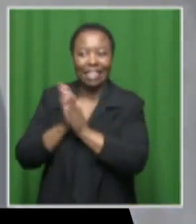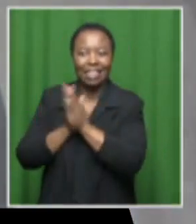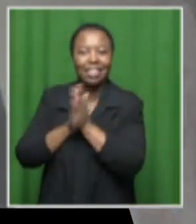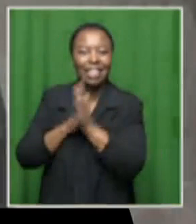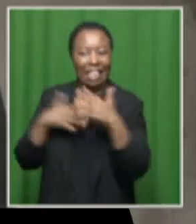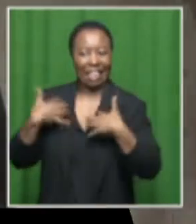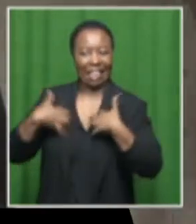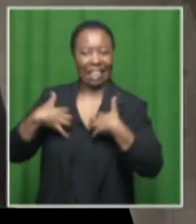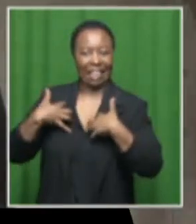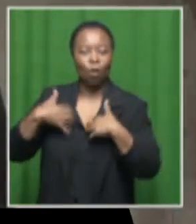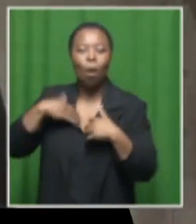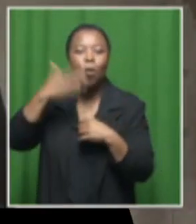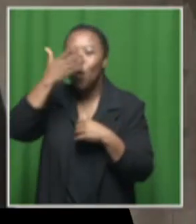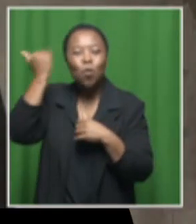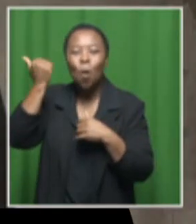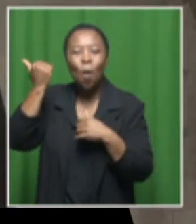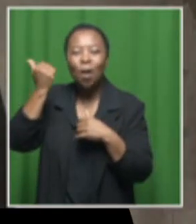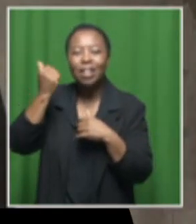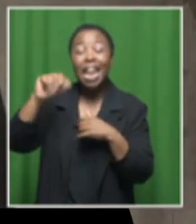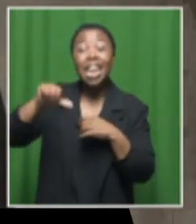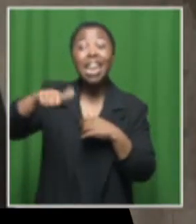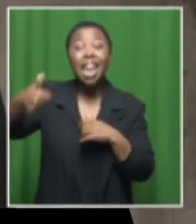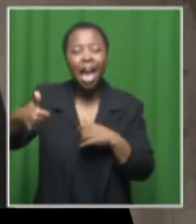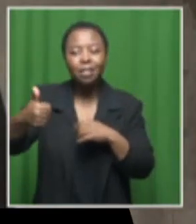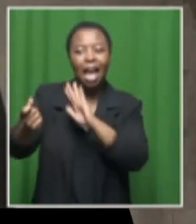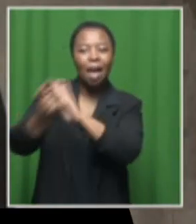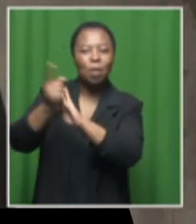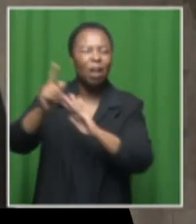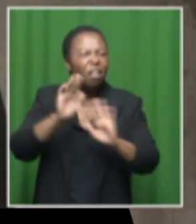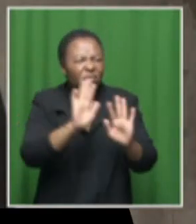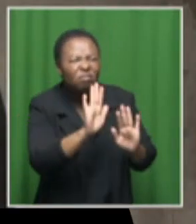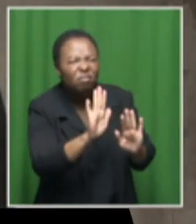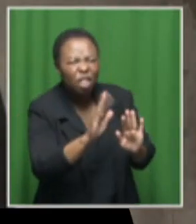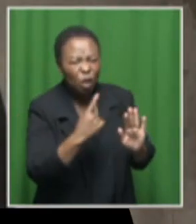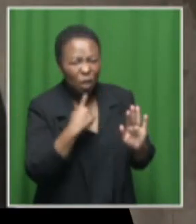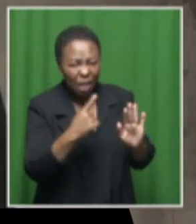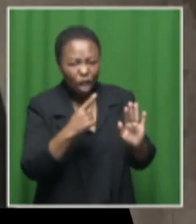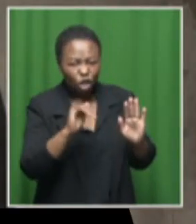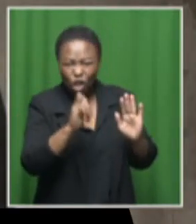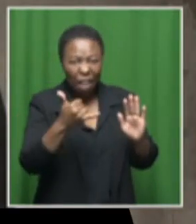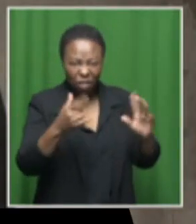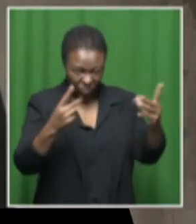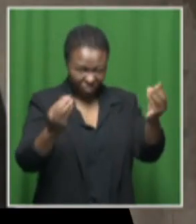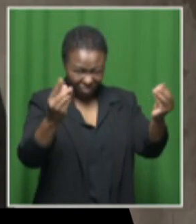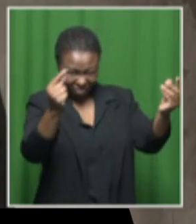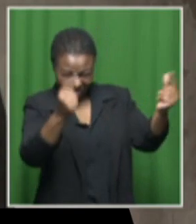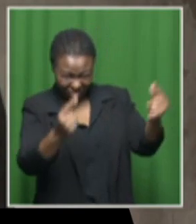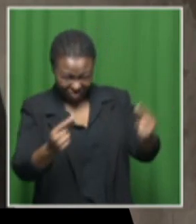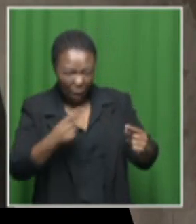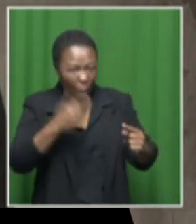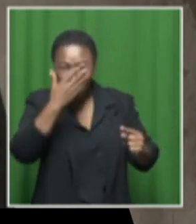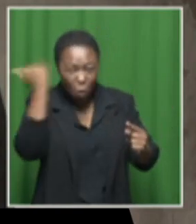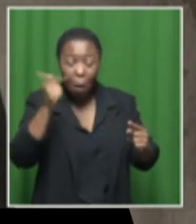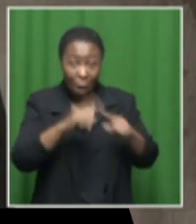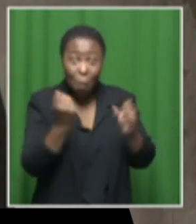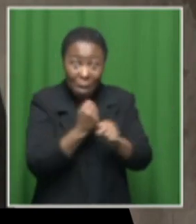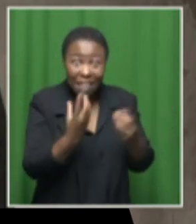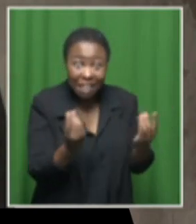never know how the next piece is going to be like. But then all I know Hang on a second, you just shoot in the dark. You don't know what you're actually making, but you're making